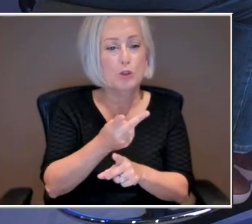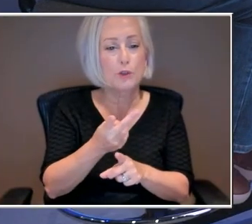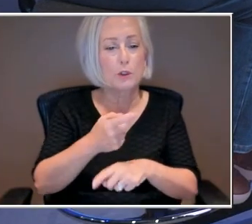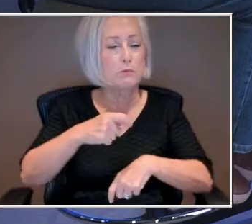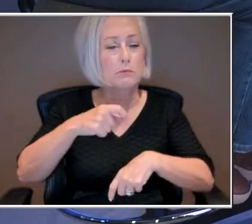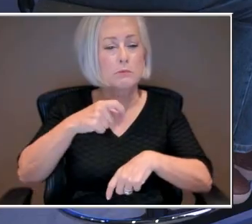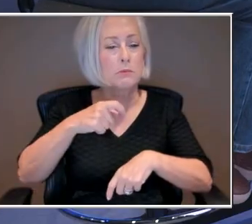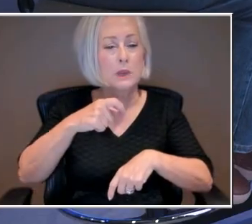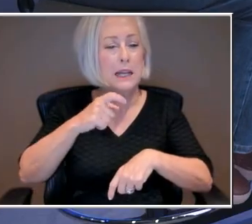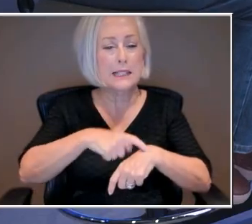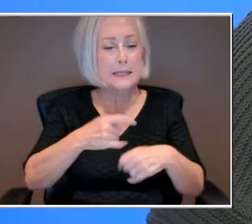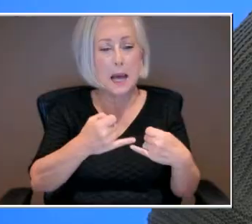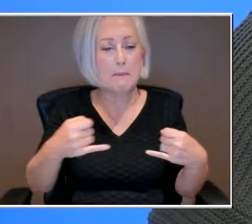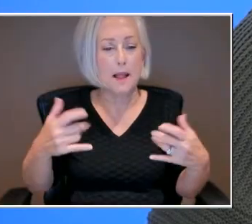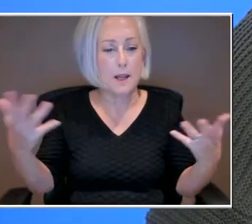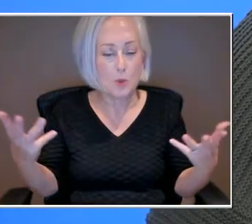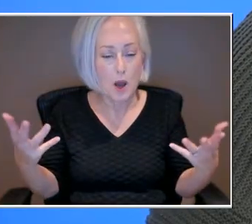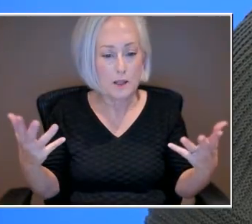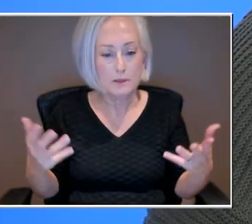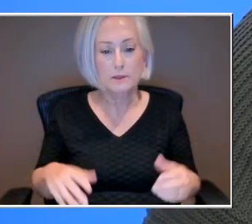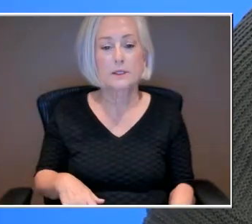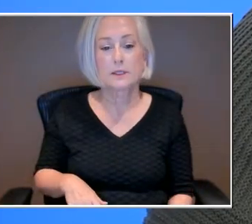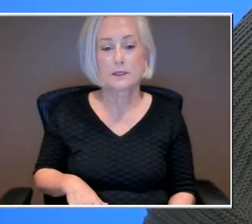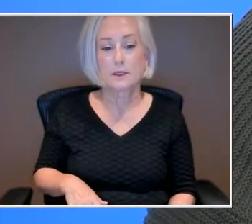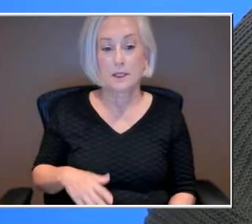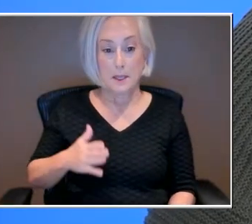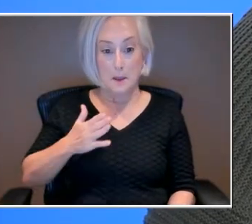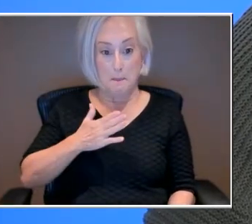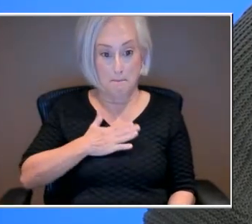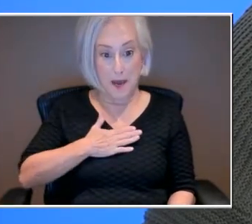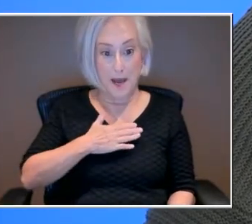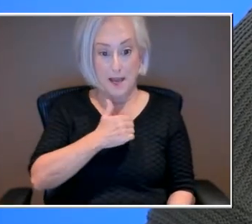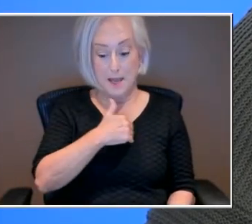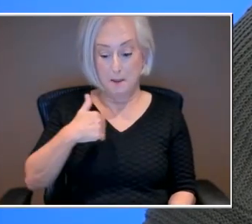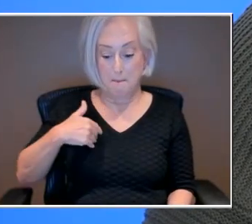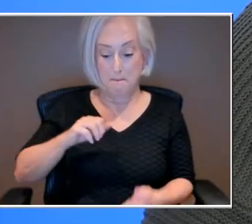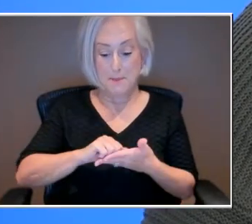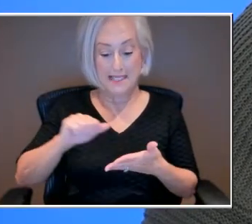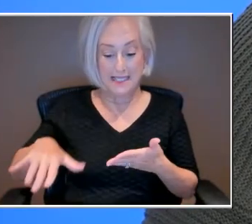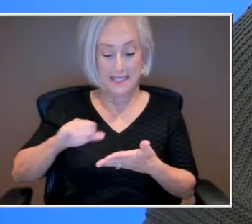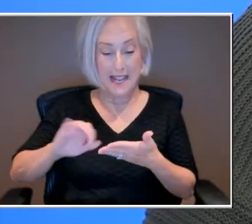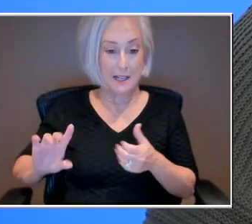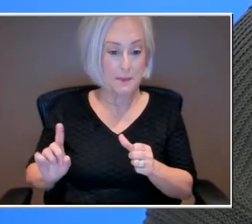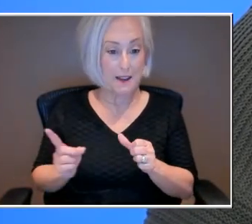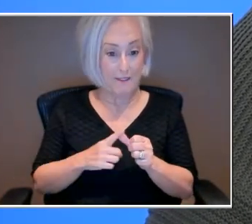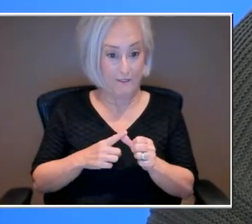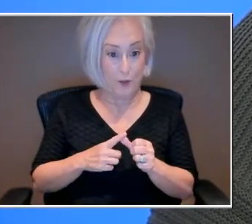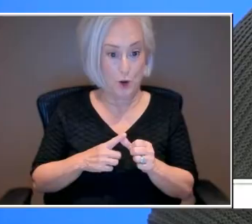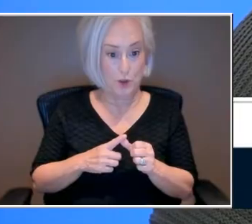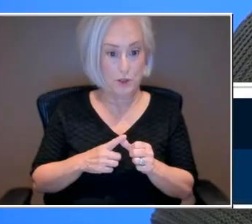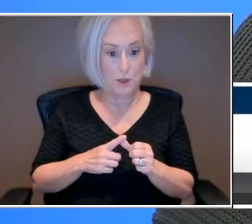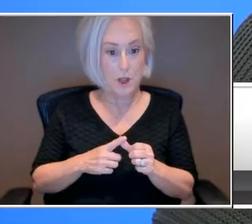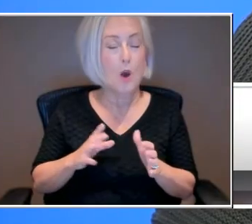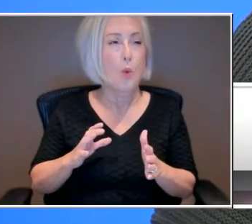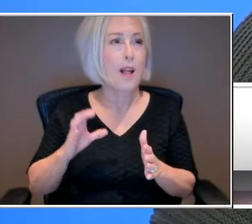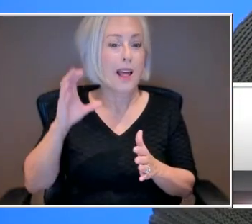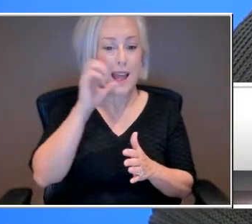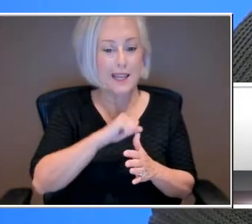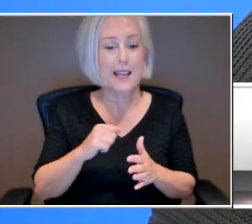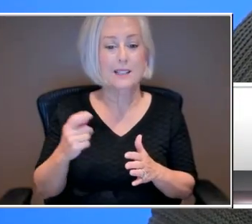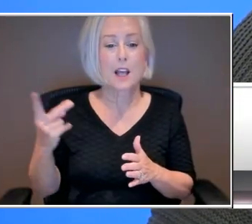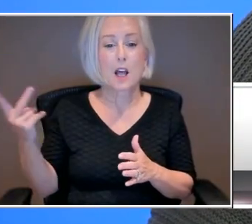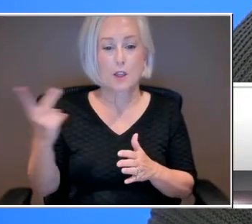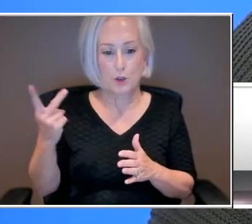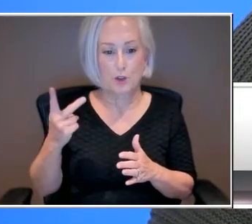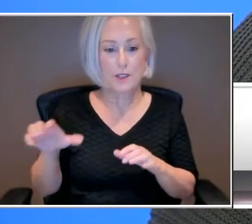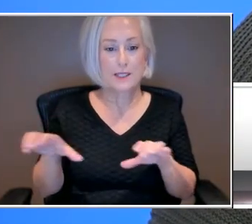I had my mastectomy first, and well, actually, we both did IVF. We both did